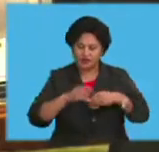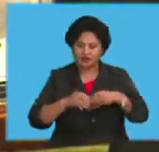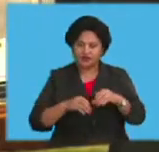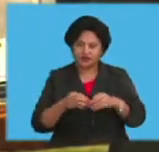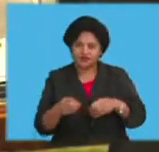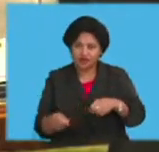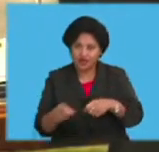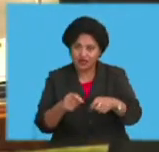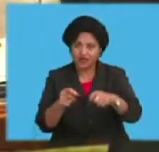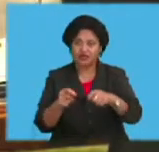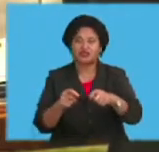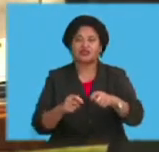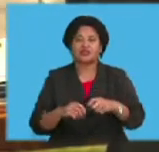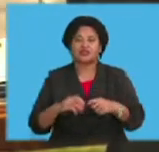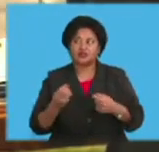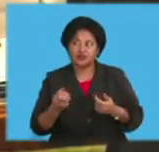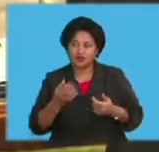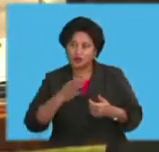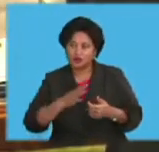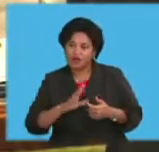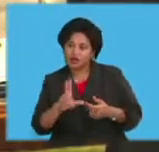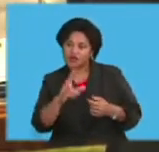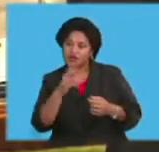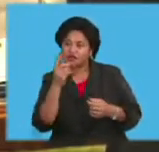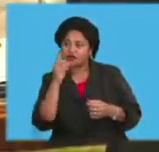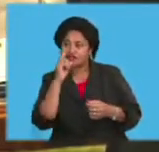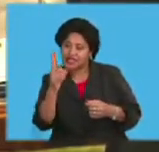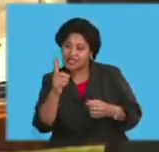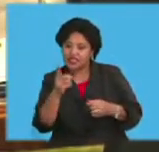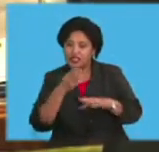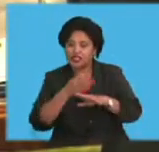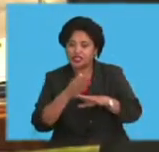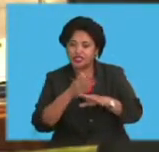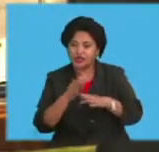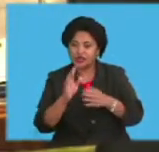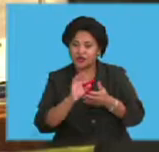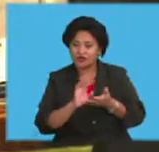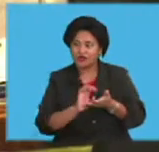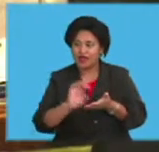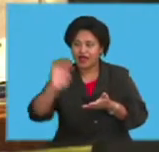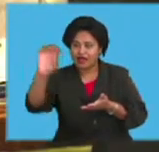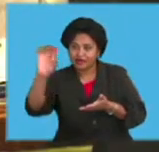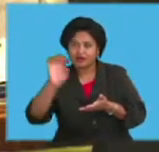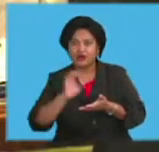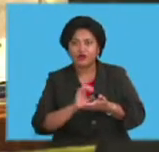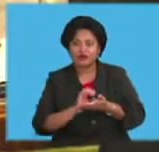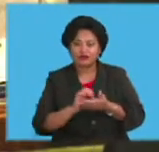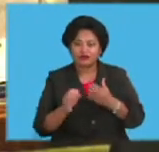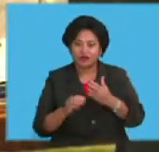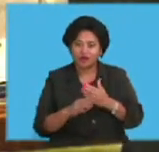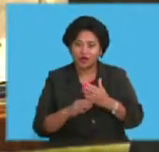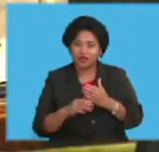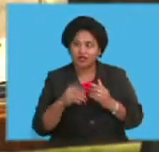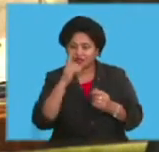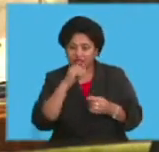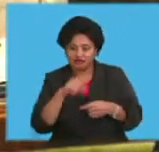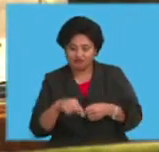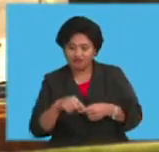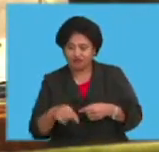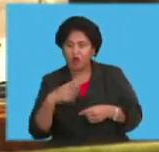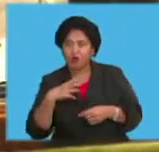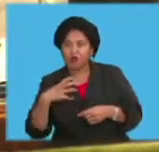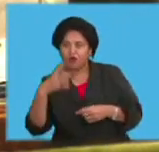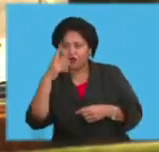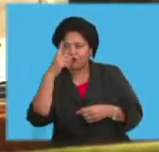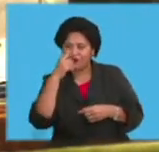exports to current markets and new export markets and job creation by these MSMEs. The Honourable Members may recall, Madam Speaker, on Wednesday I